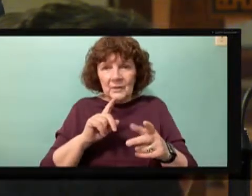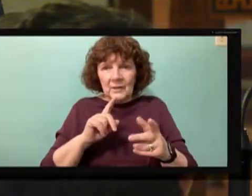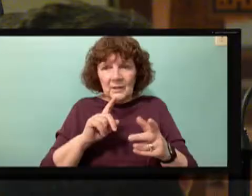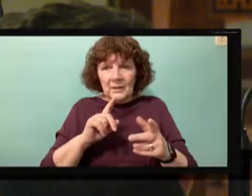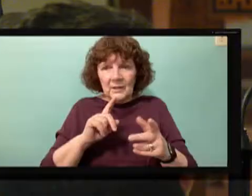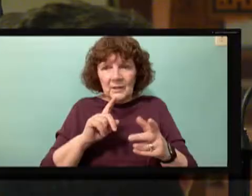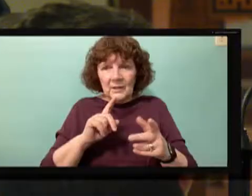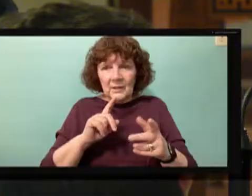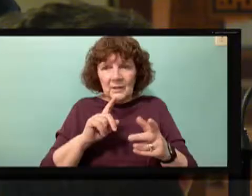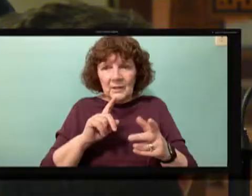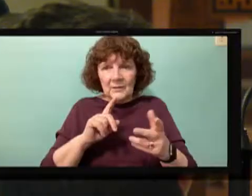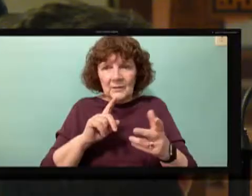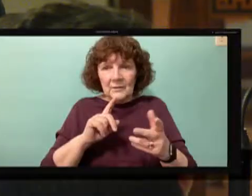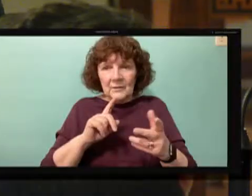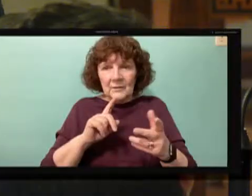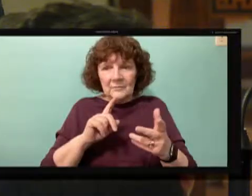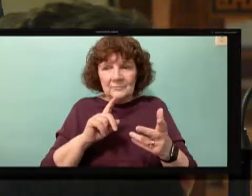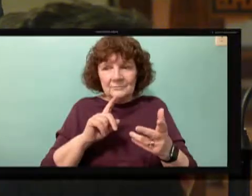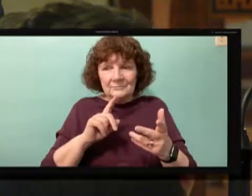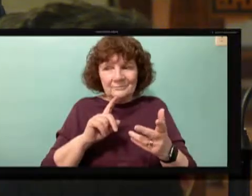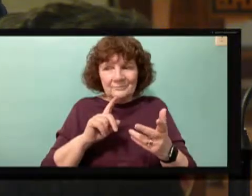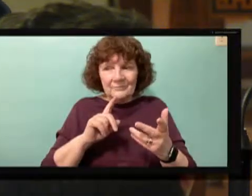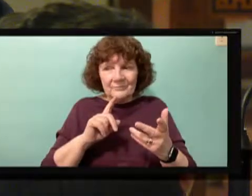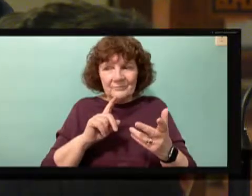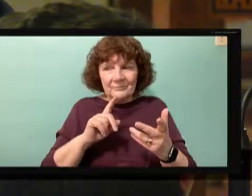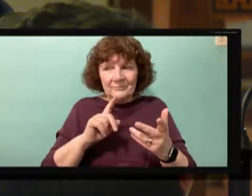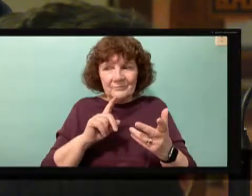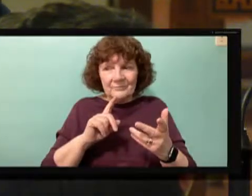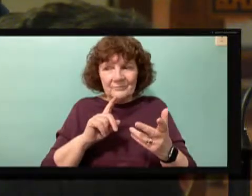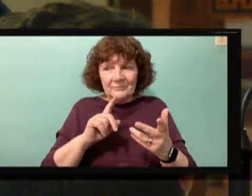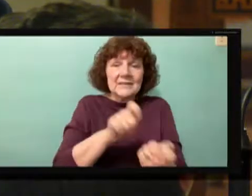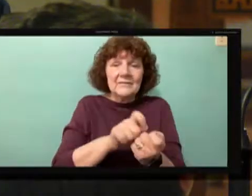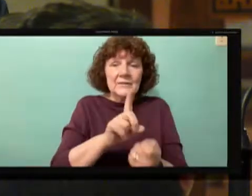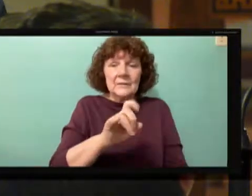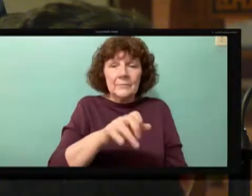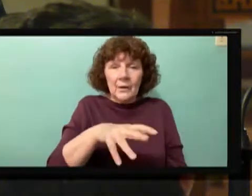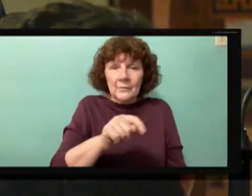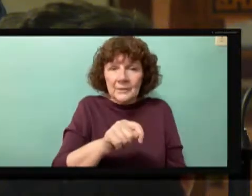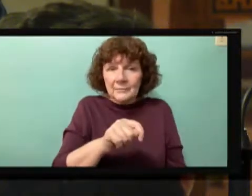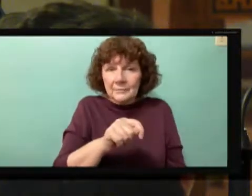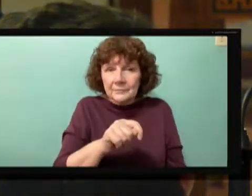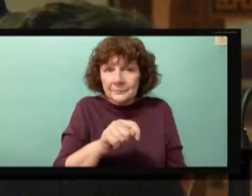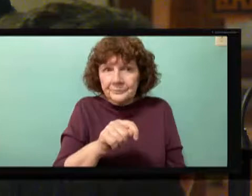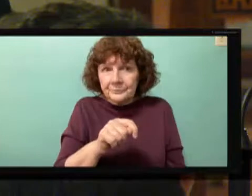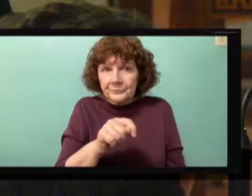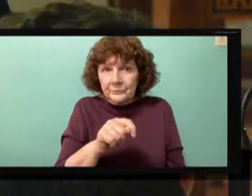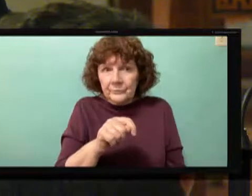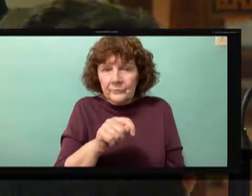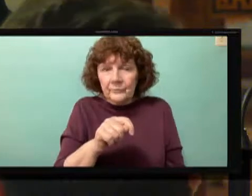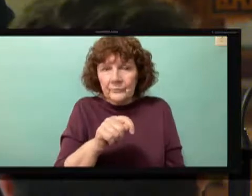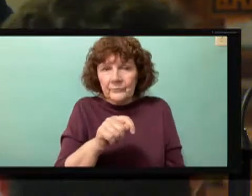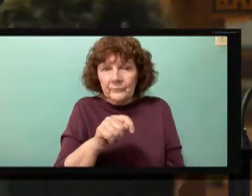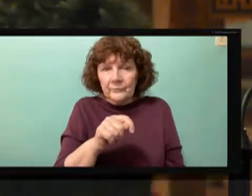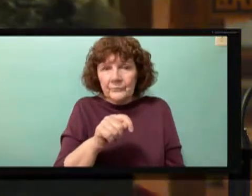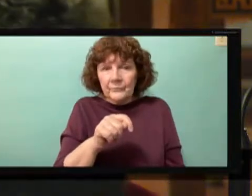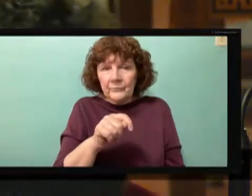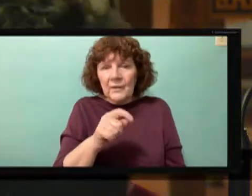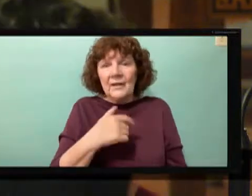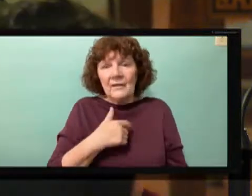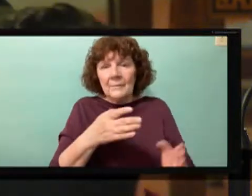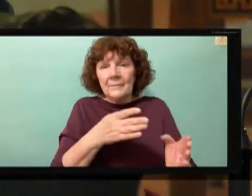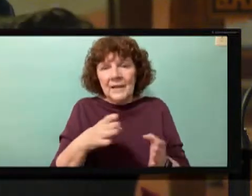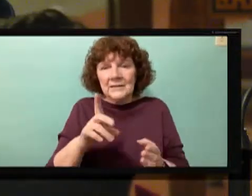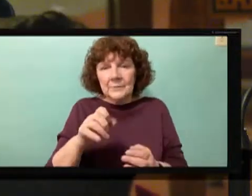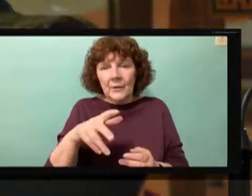right? So in a single department, if the request is for the use of a single department, say the planning department is seeking a